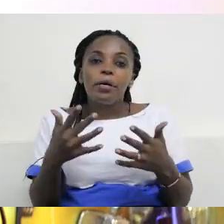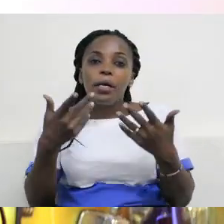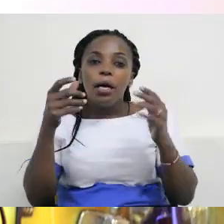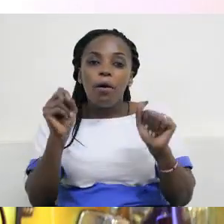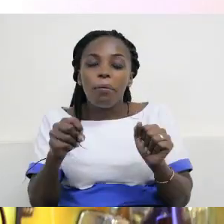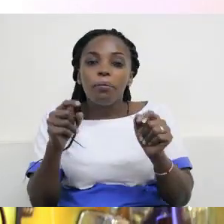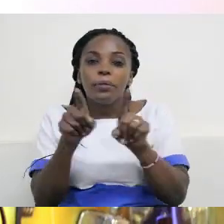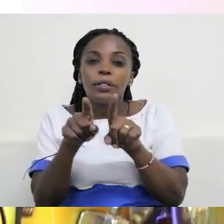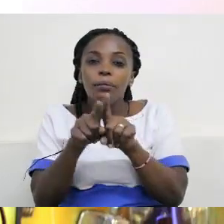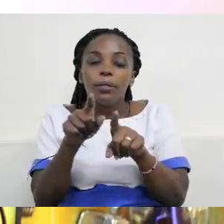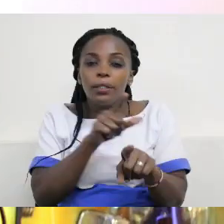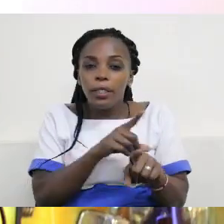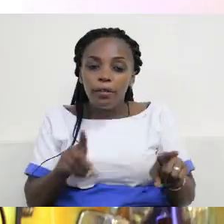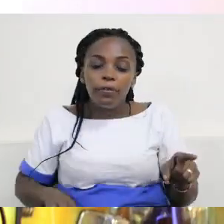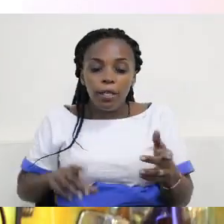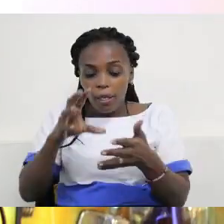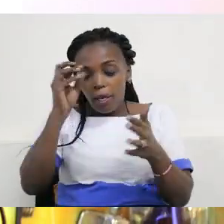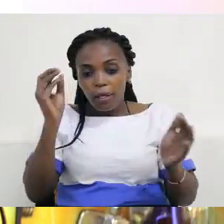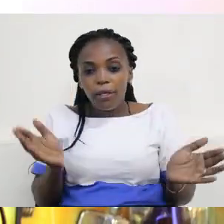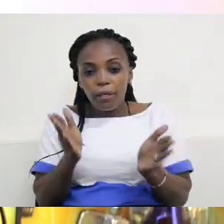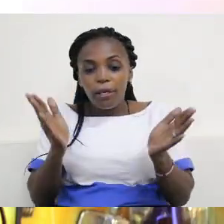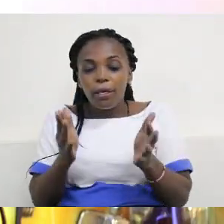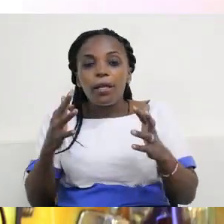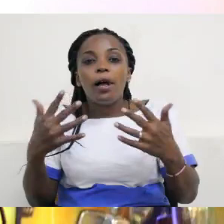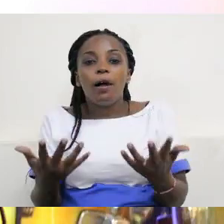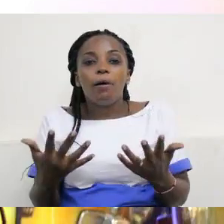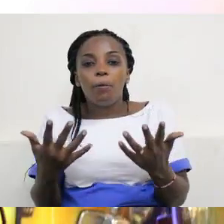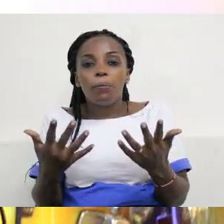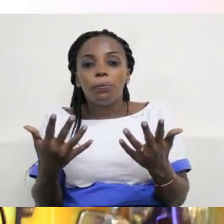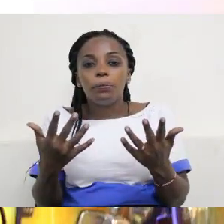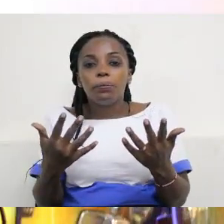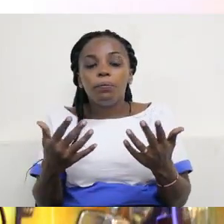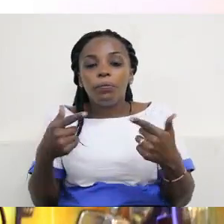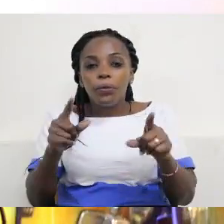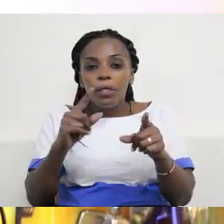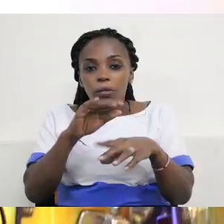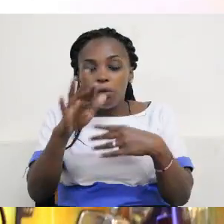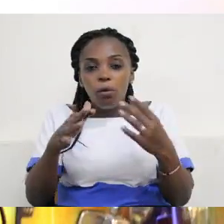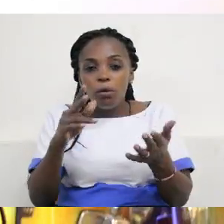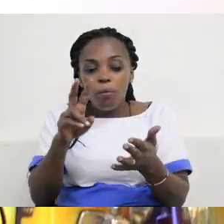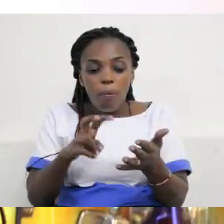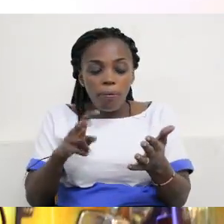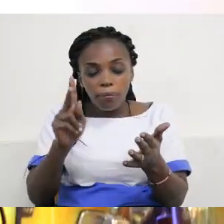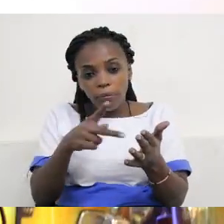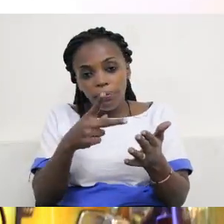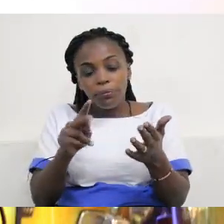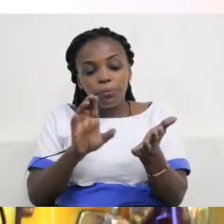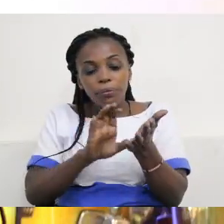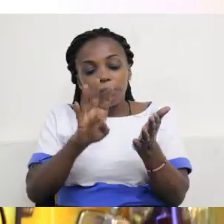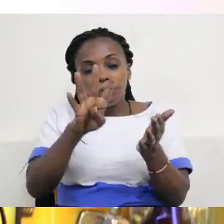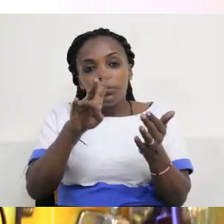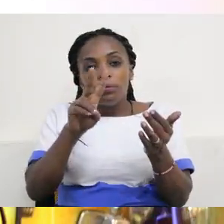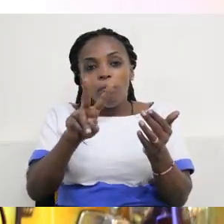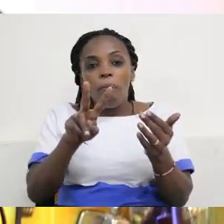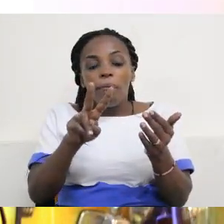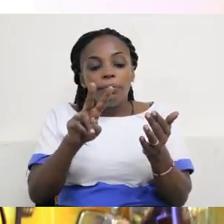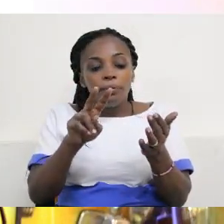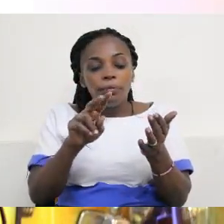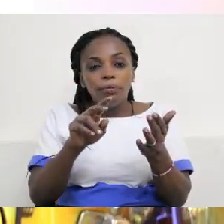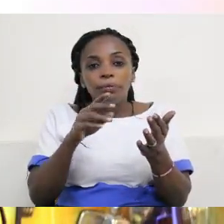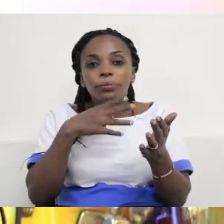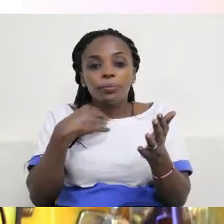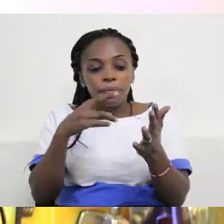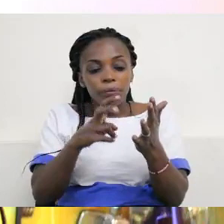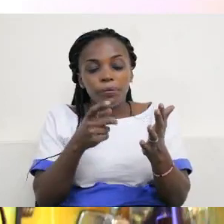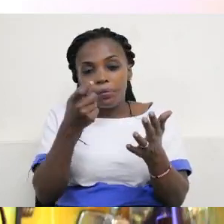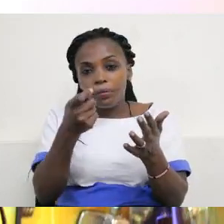be like David and learn how to encourage ourselves in the Lord? Let's read Psalm chapter 42. Actually, I'll only read a